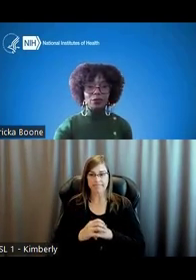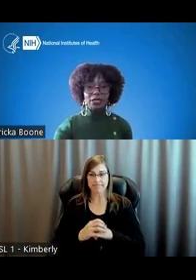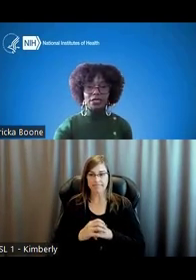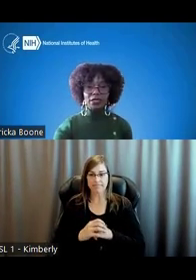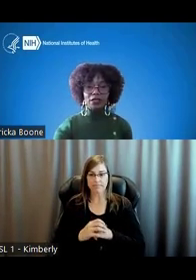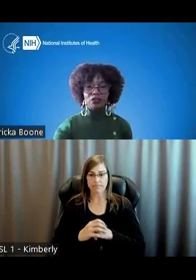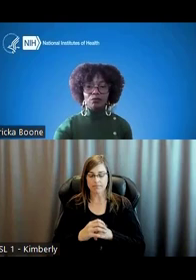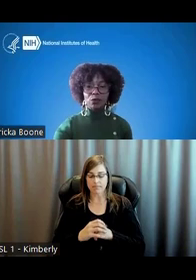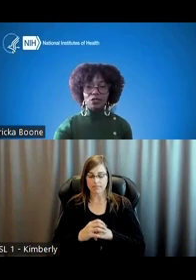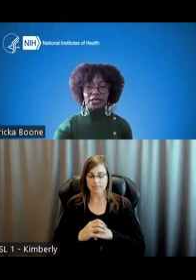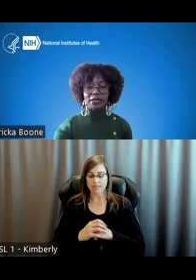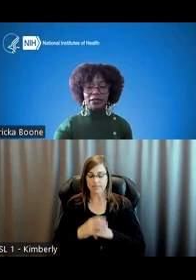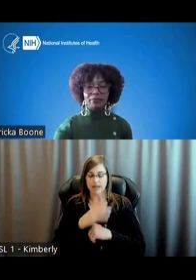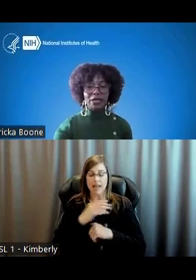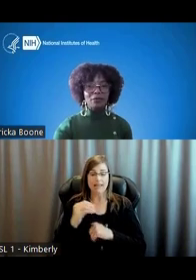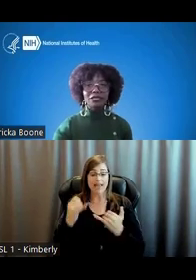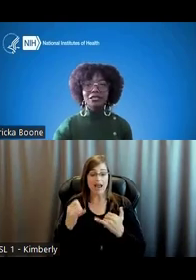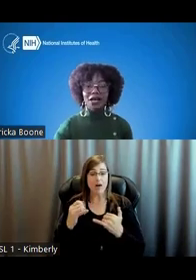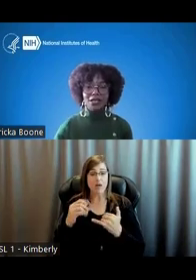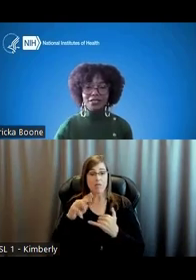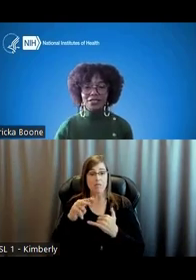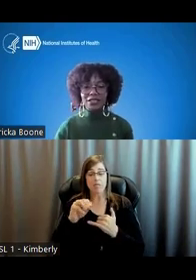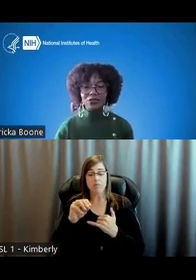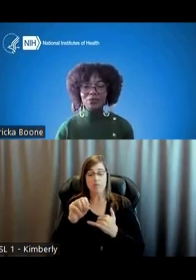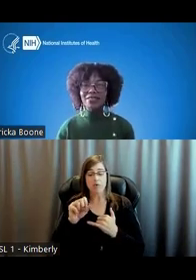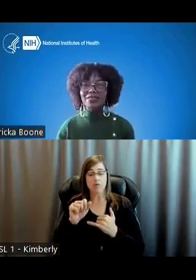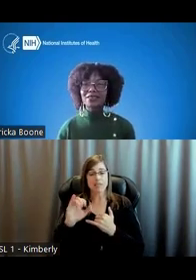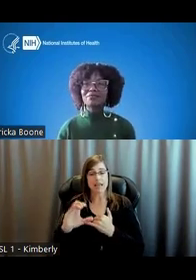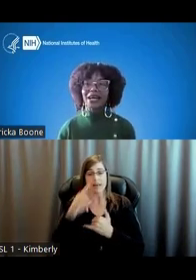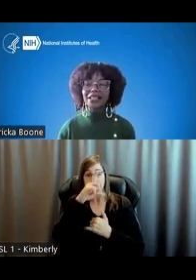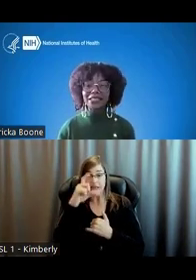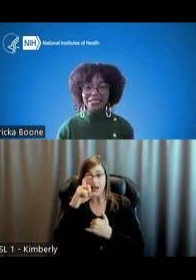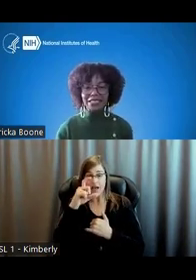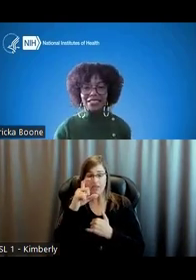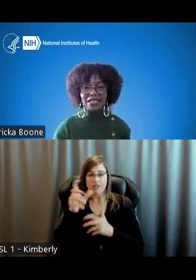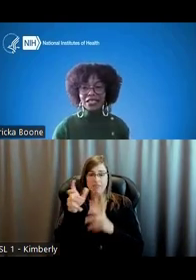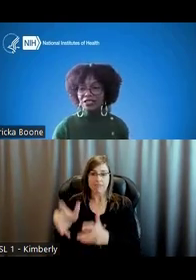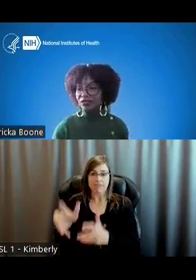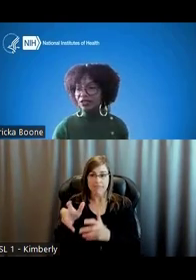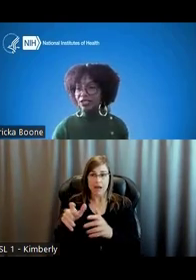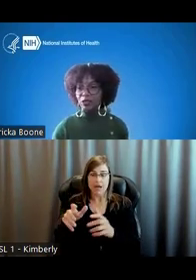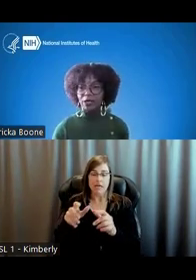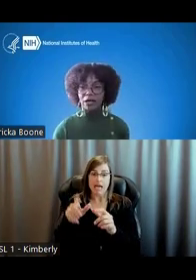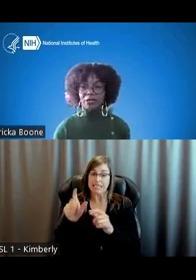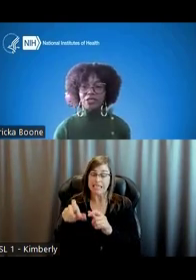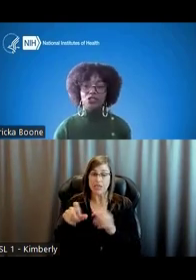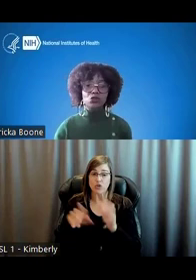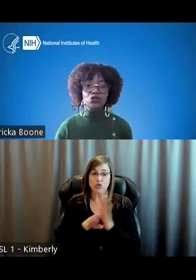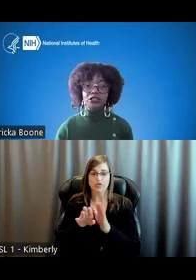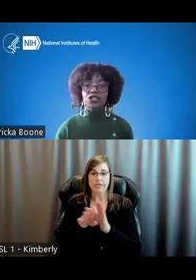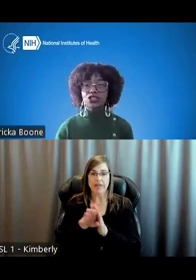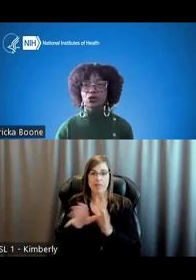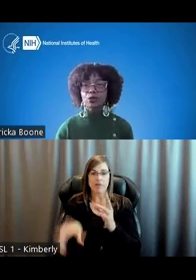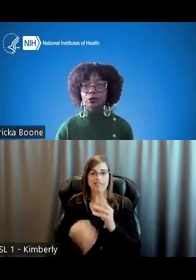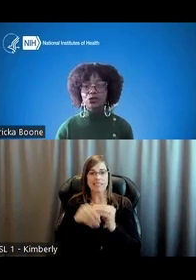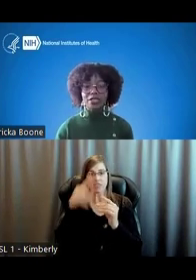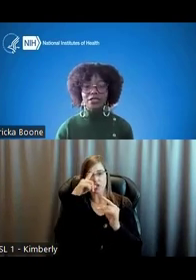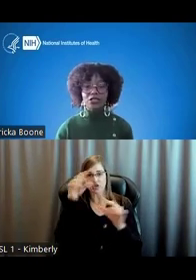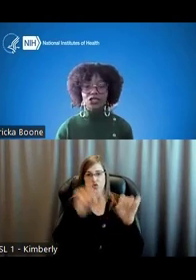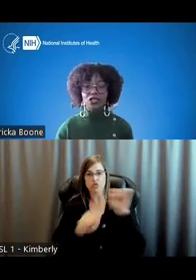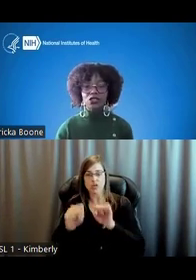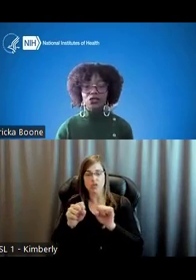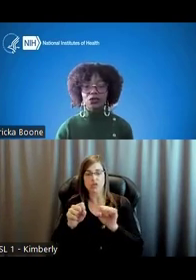And speaking of mosaic, because there remains a compelling need to develop additional strategies to